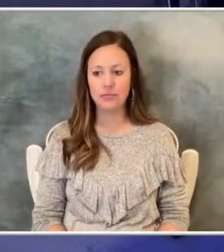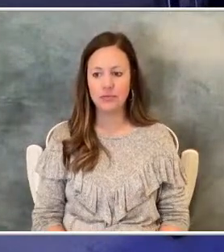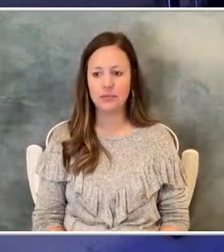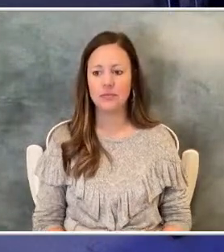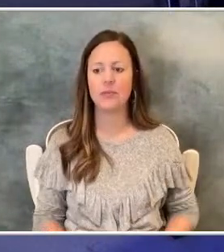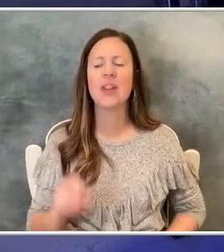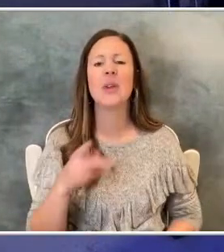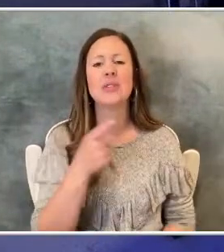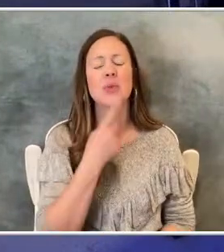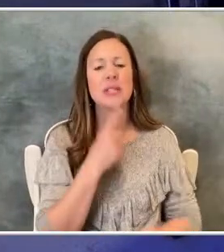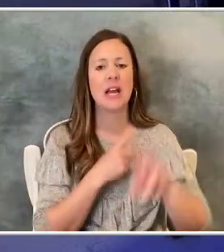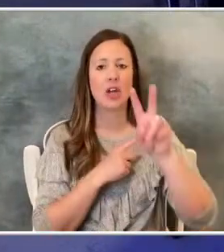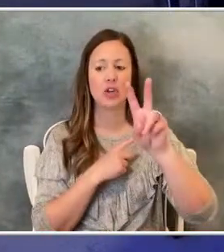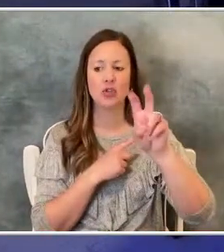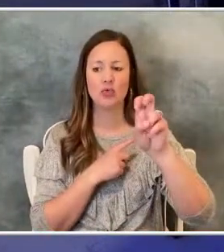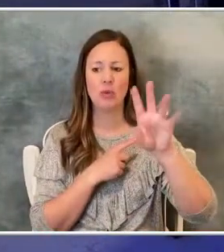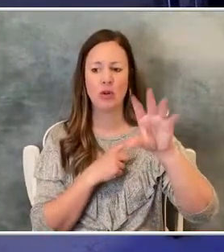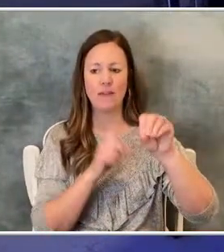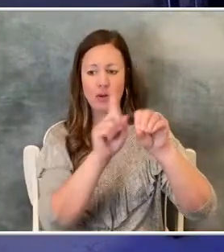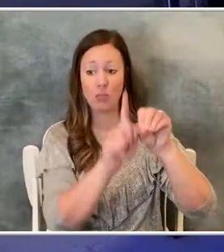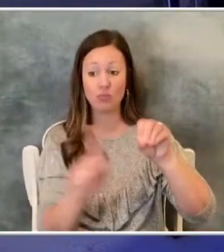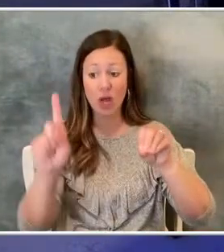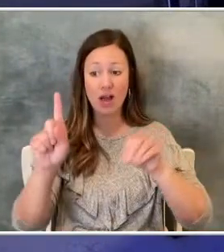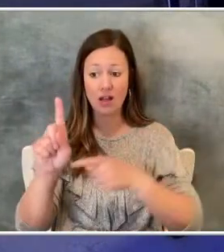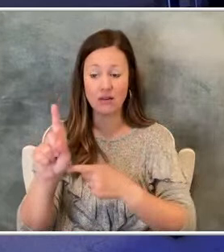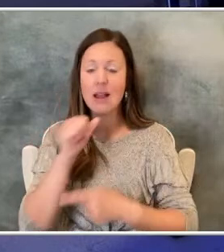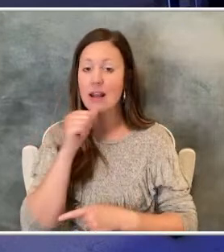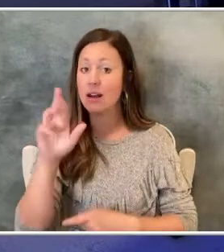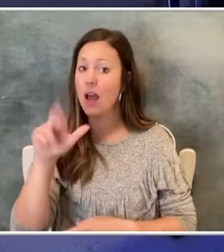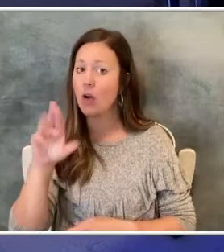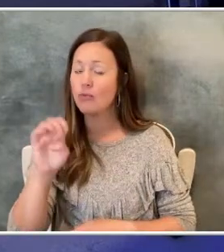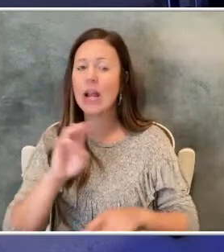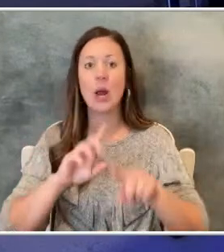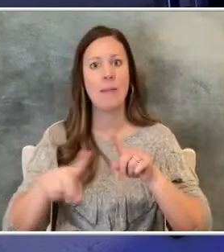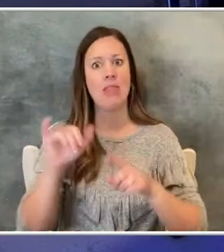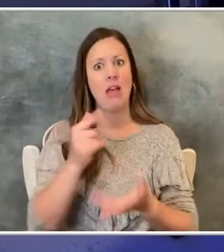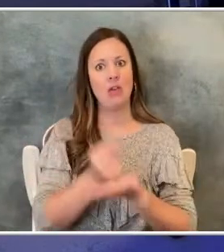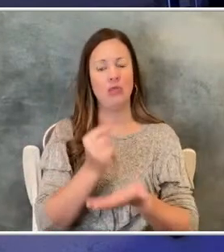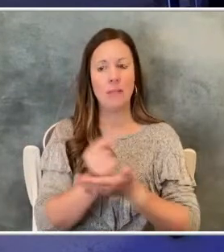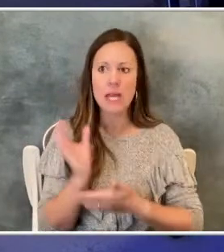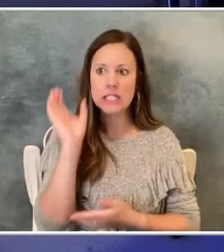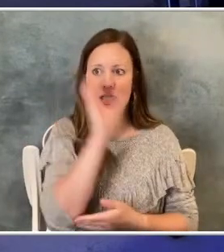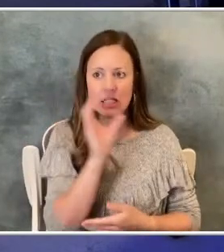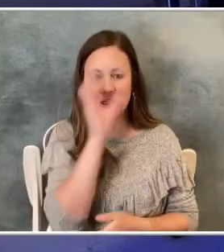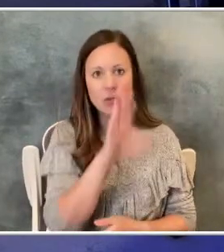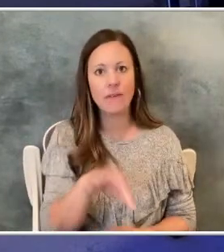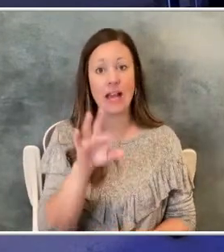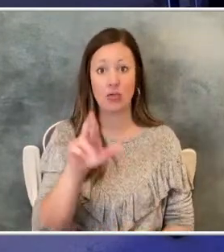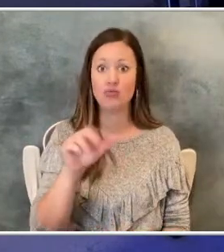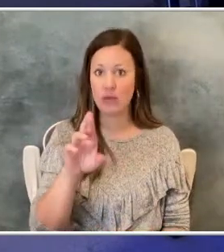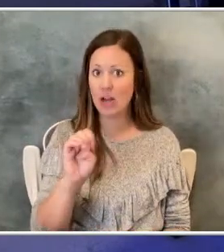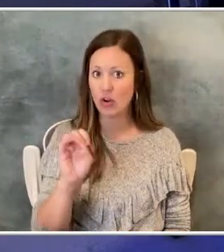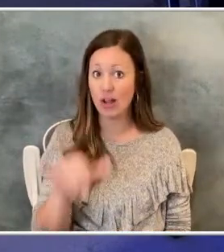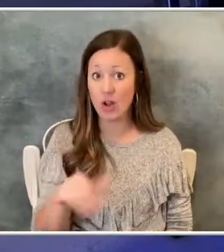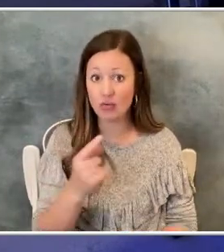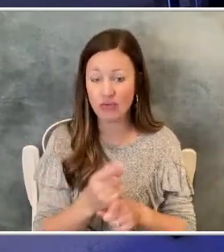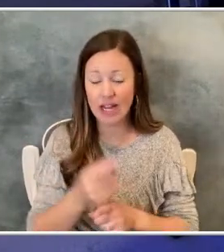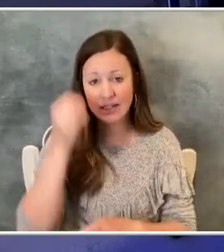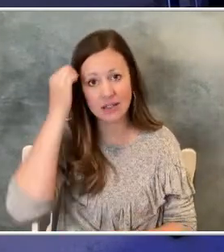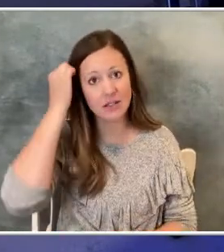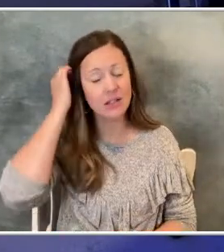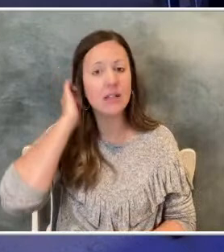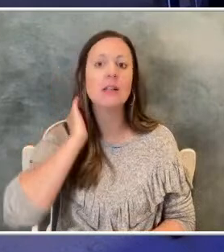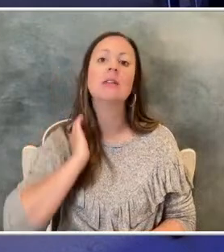250, that this is not rare, yet the treatment to get it is rare. We have one of the biggest facilities to treat this in the